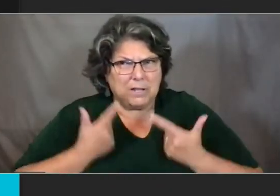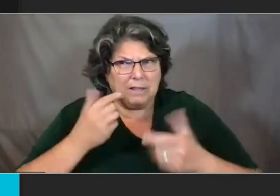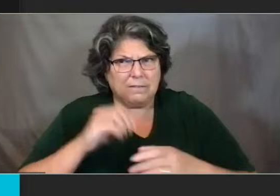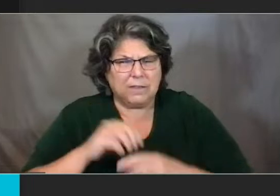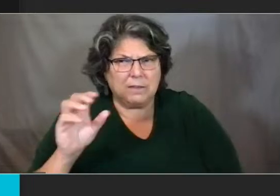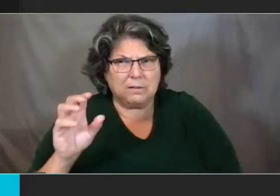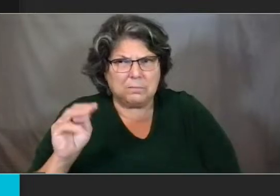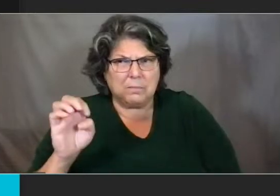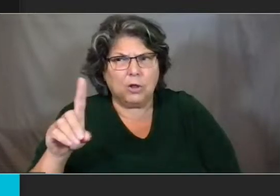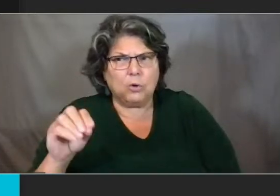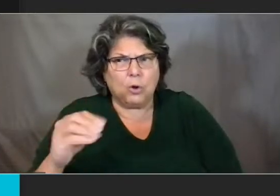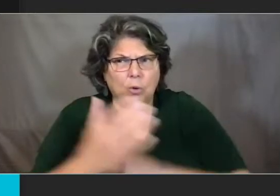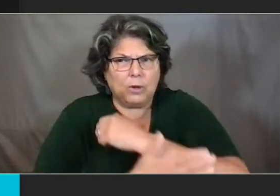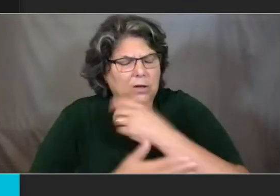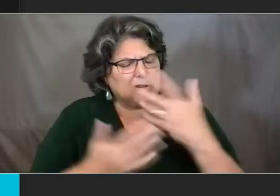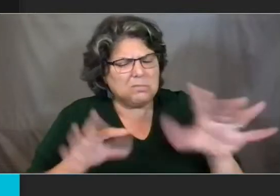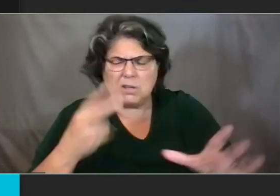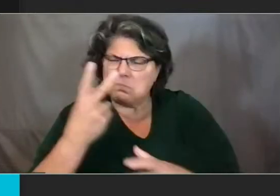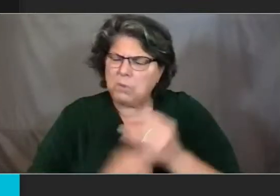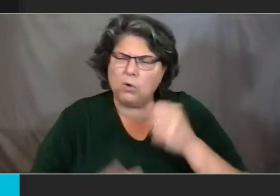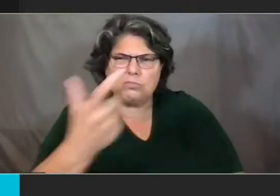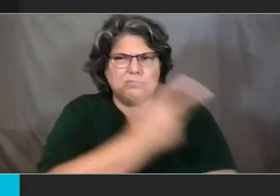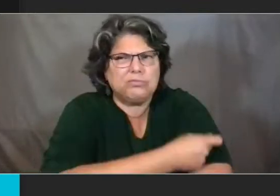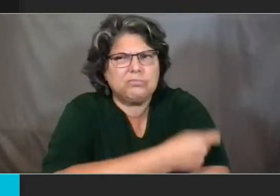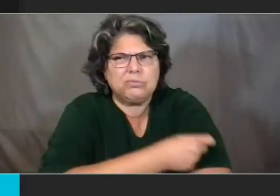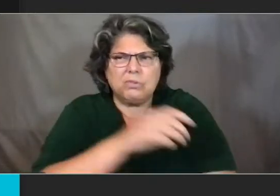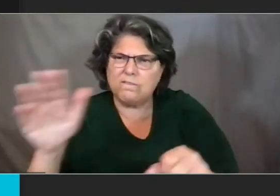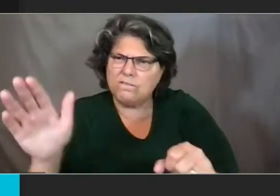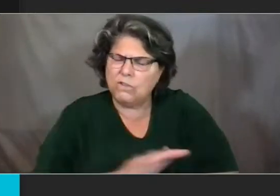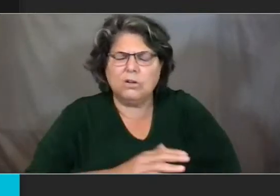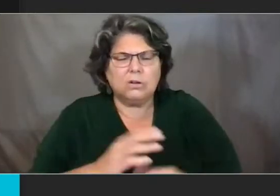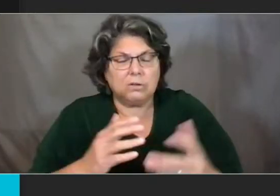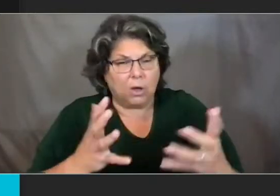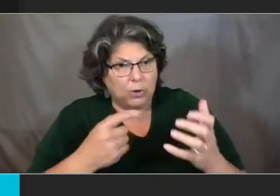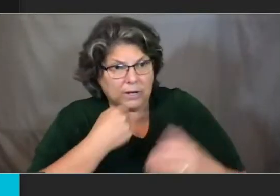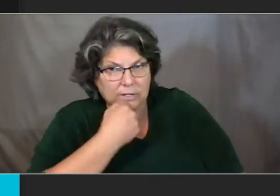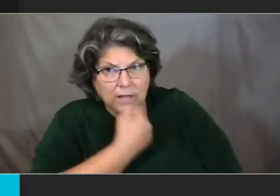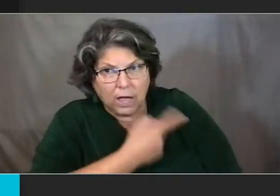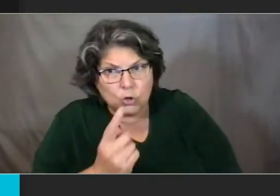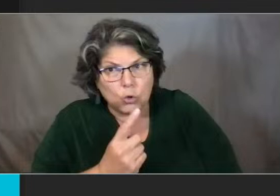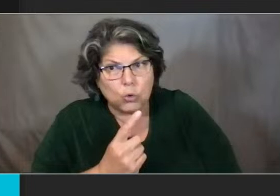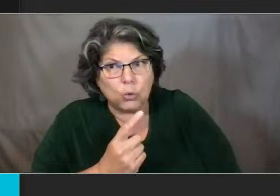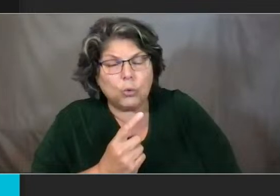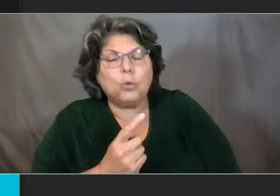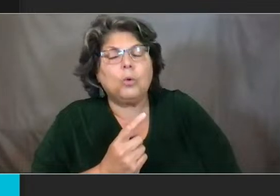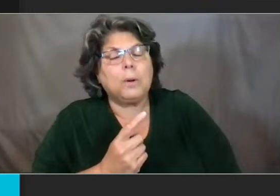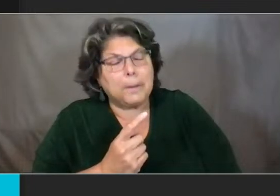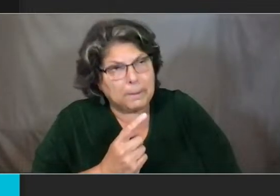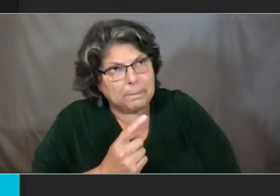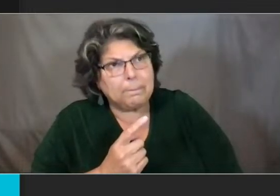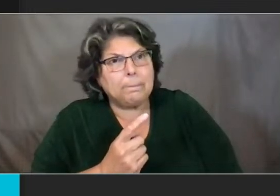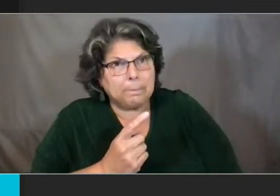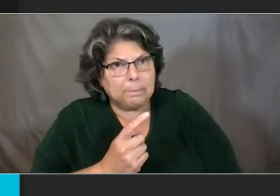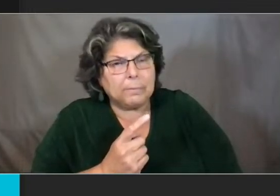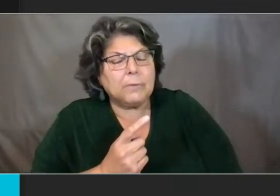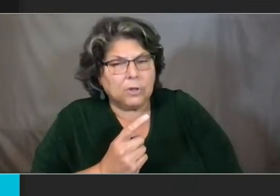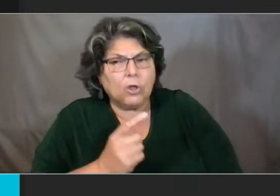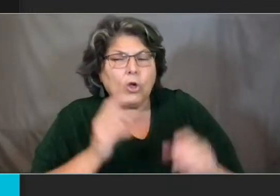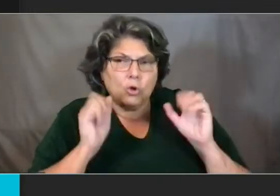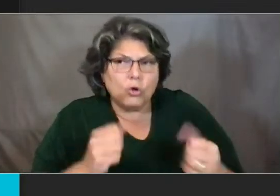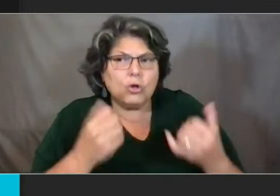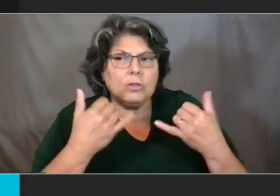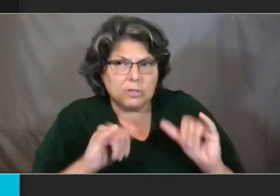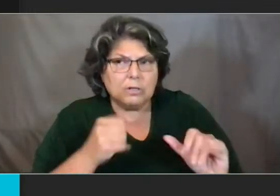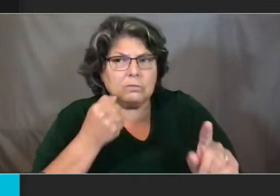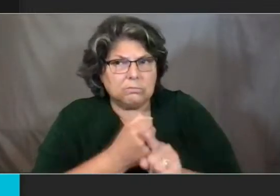been fully vaccinated, what I want to say to you is that there is a possibility that you could get symptomatic